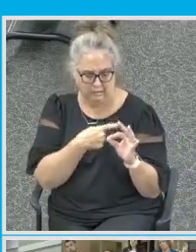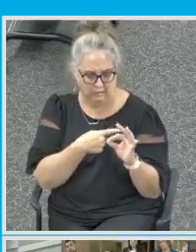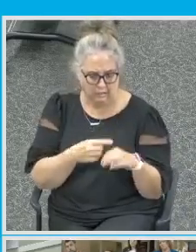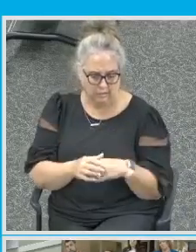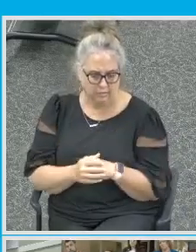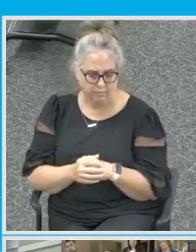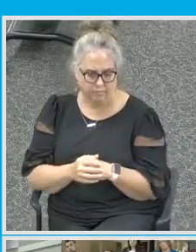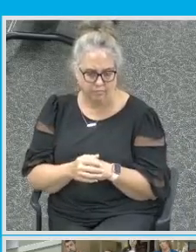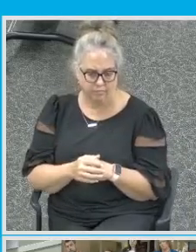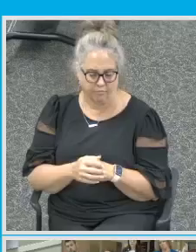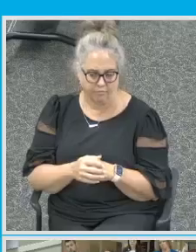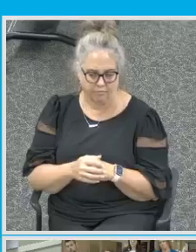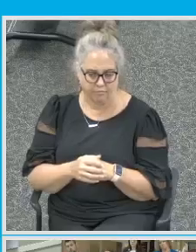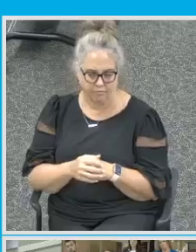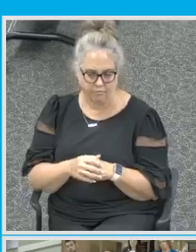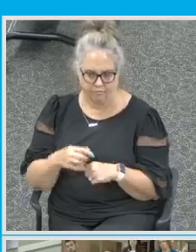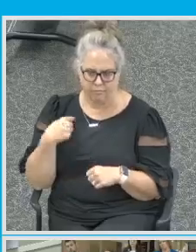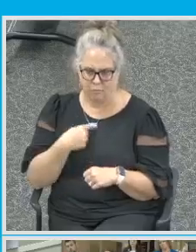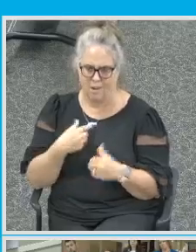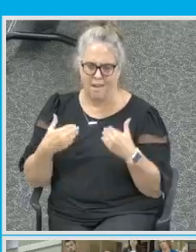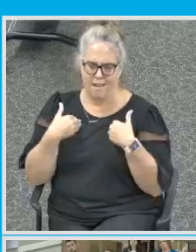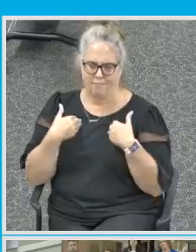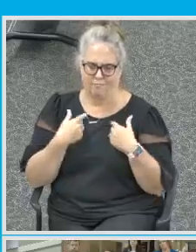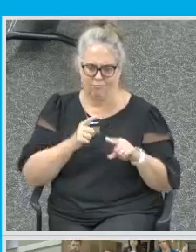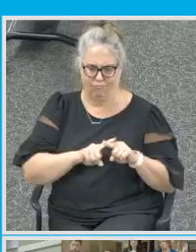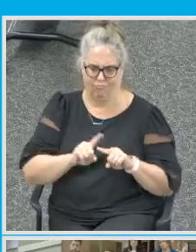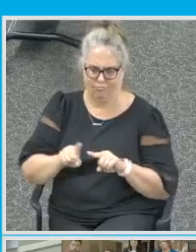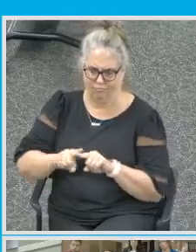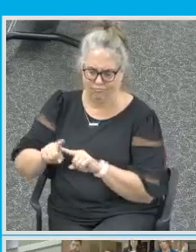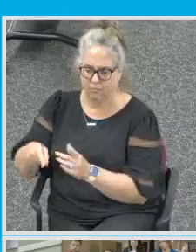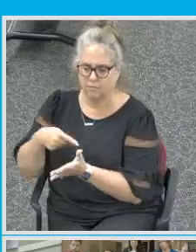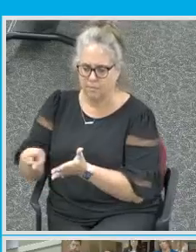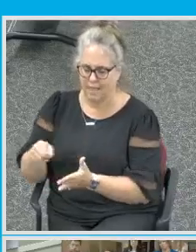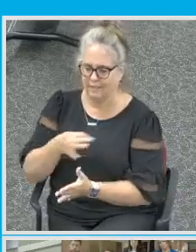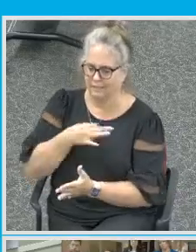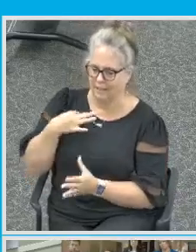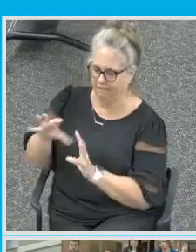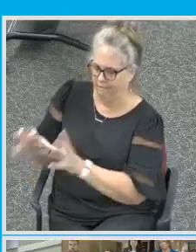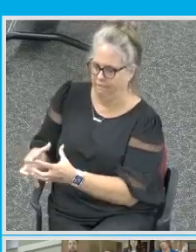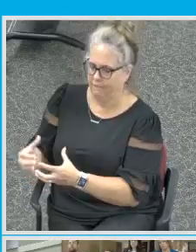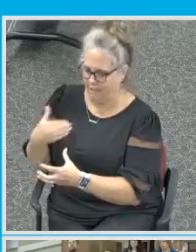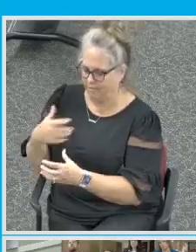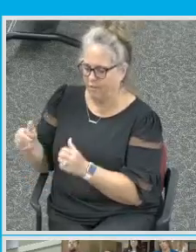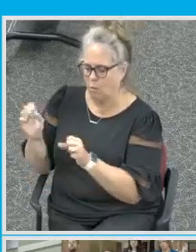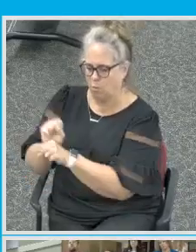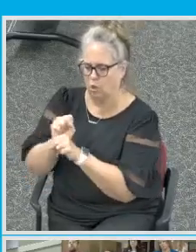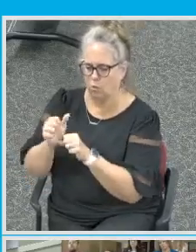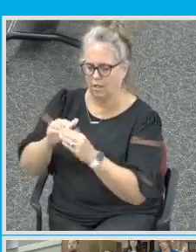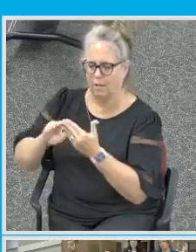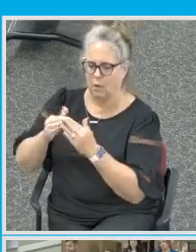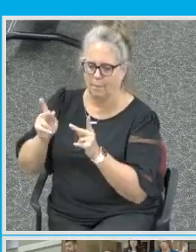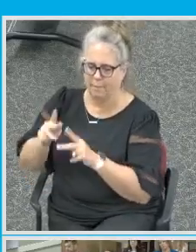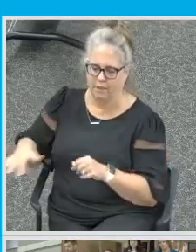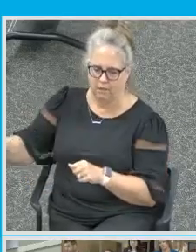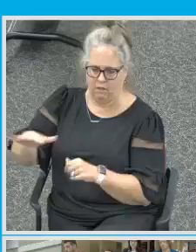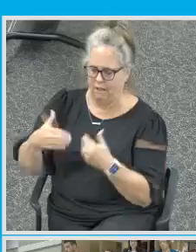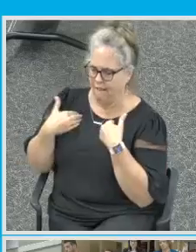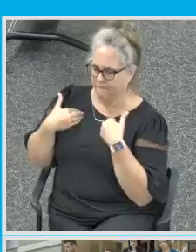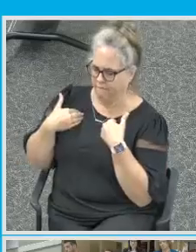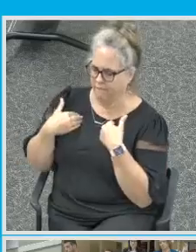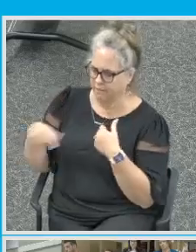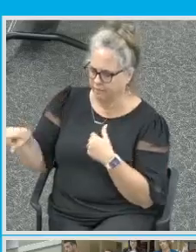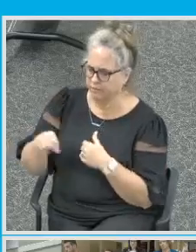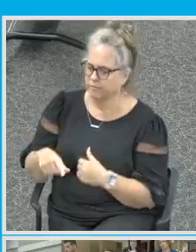members that are actually paid staff, but because we work with community members, because we work with the community, we're able to reduce this in our